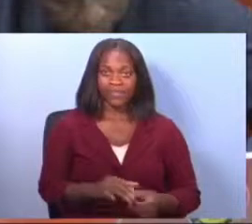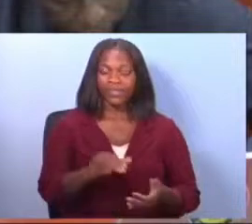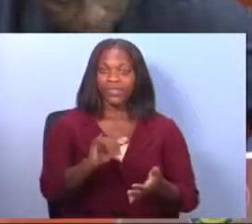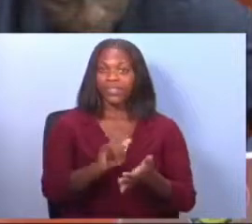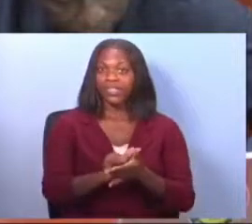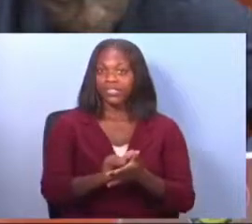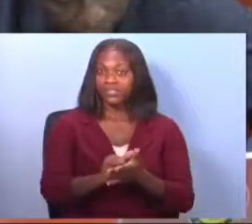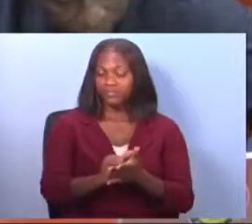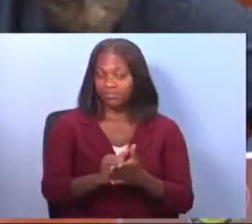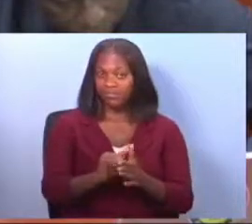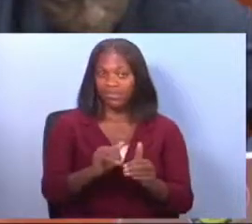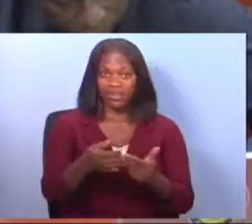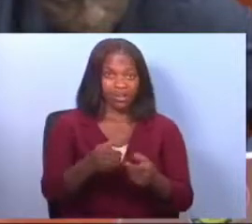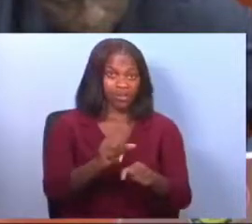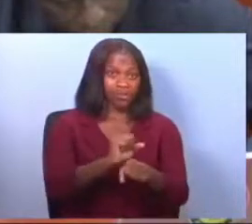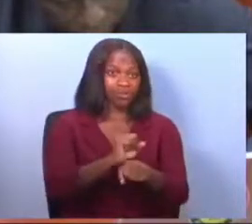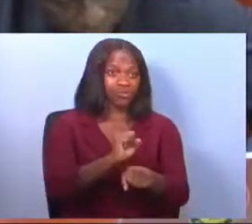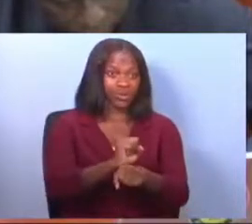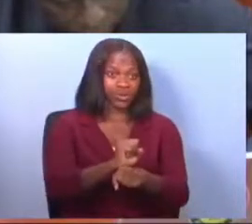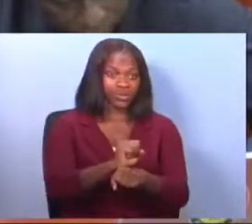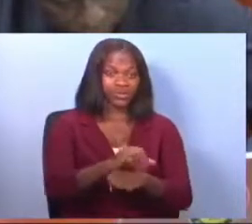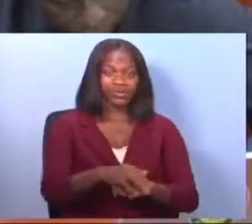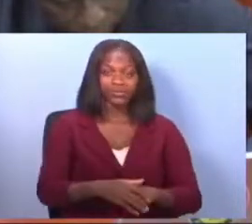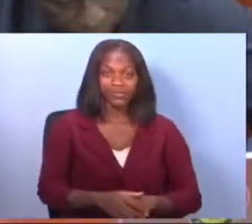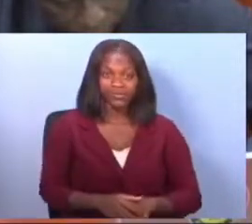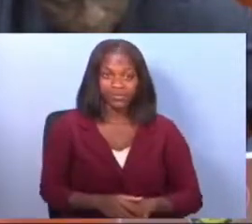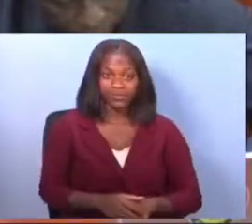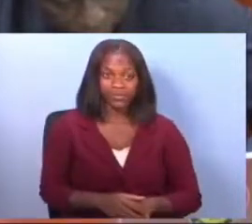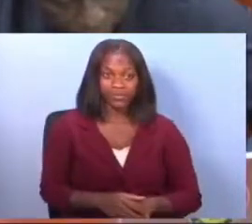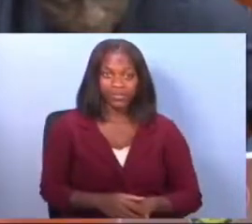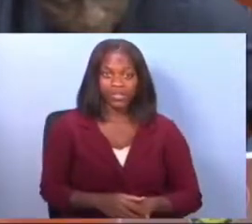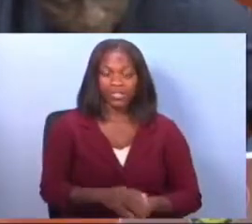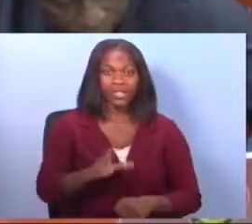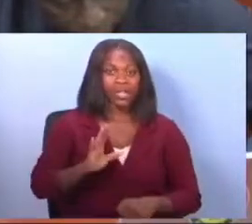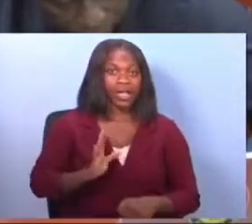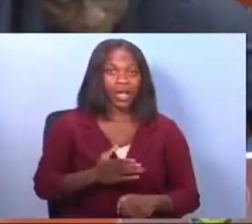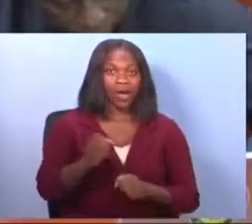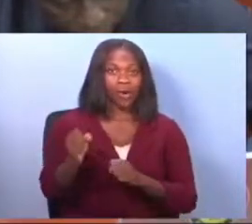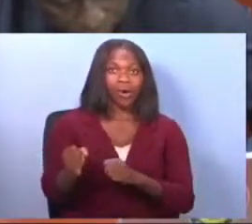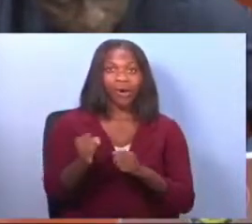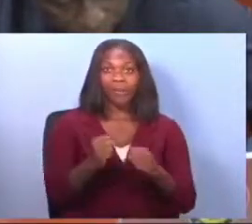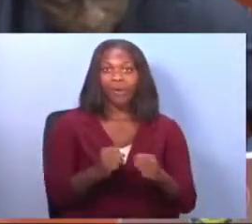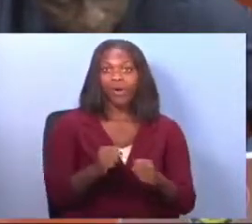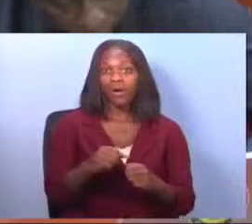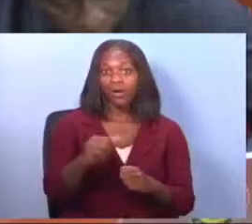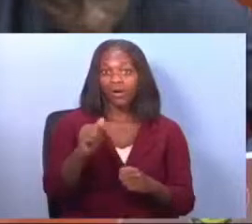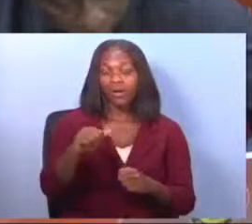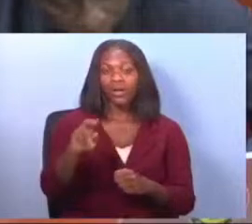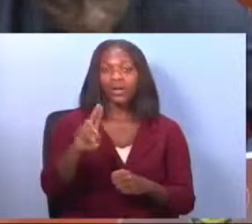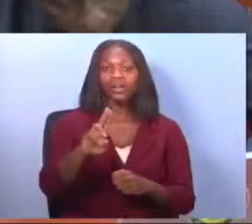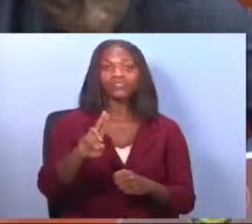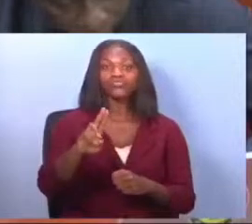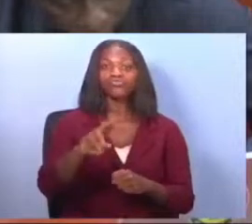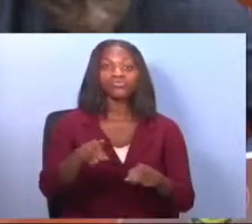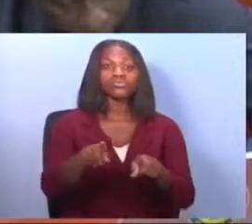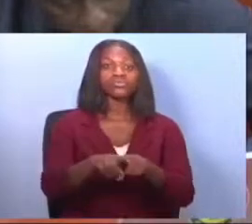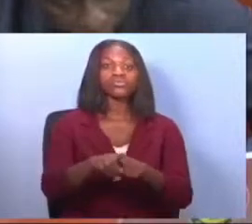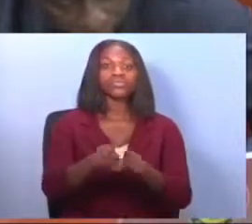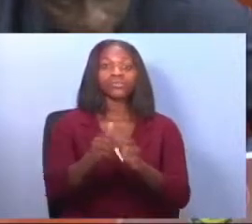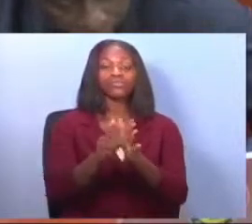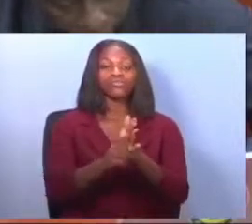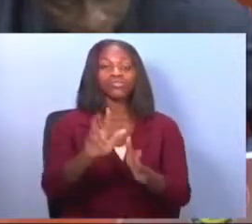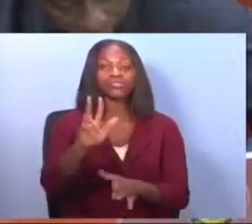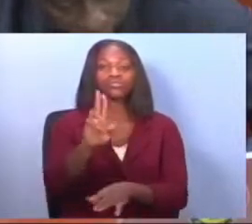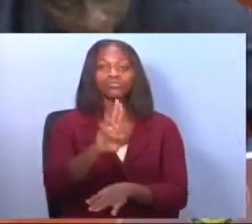procedure. And the jurisprudence of the House allows us to come under Order 3 to achieve the same effect. So,